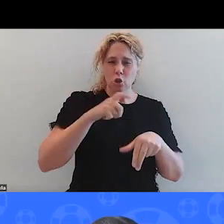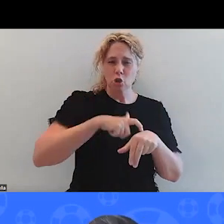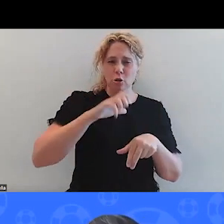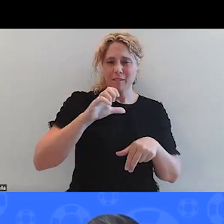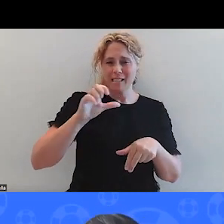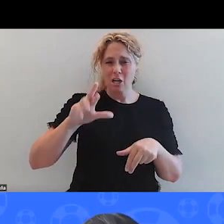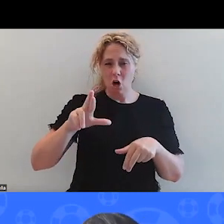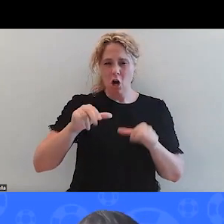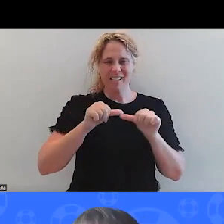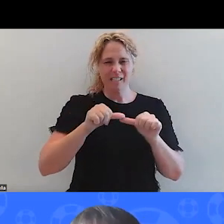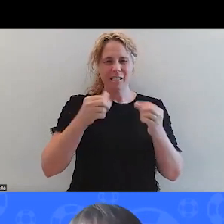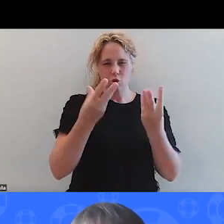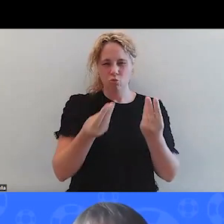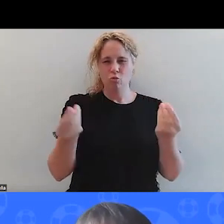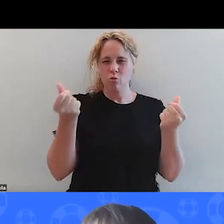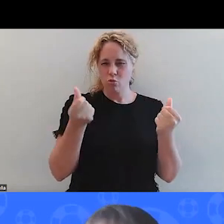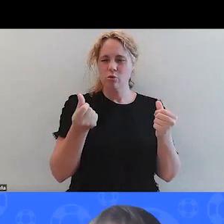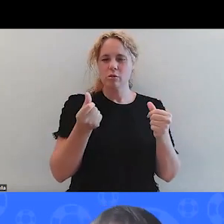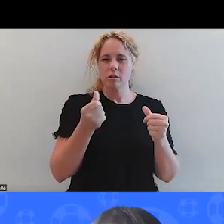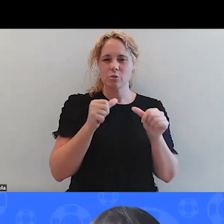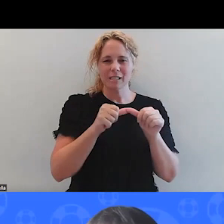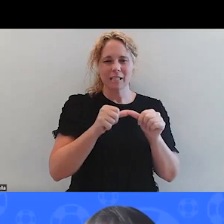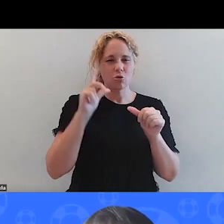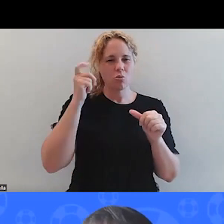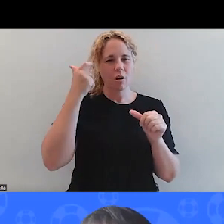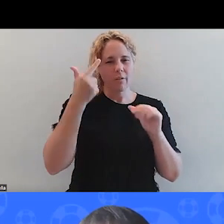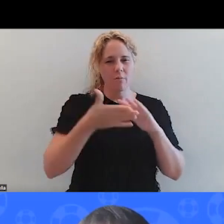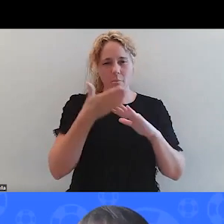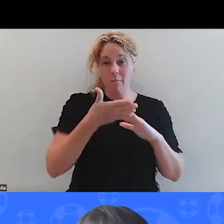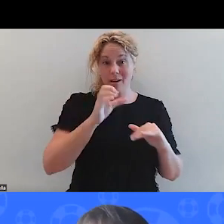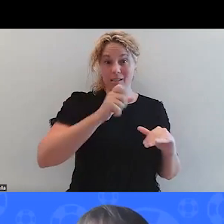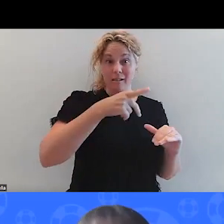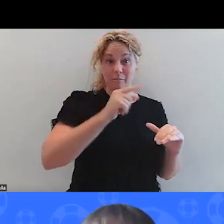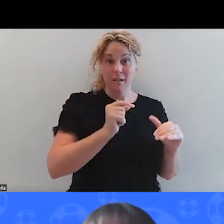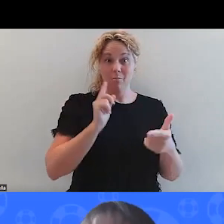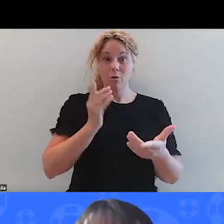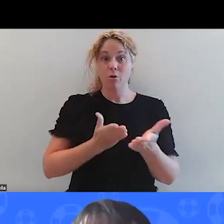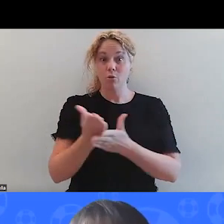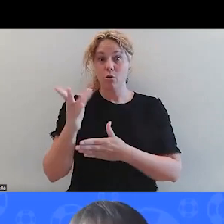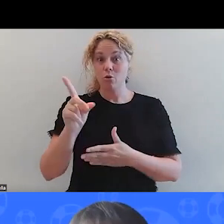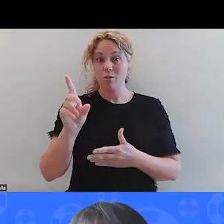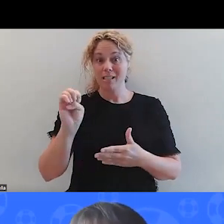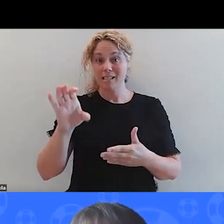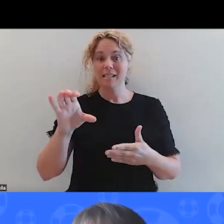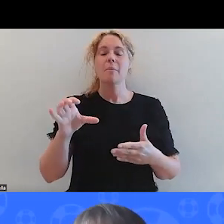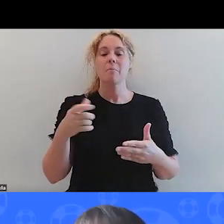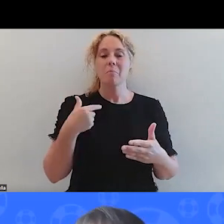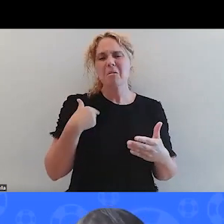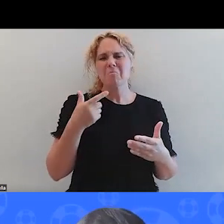a continuing resolution, to keep the government operating from September through December. This seems